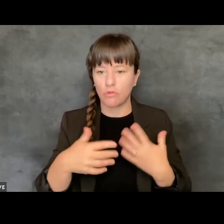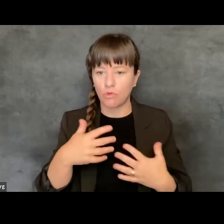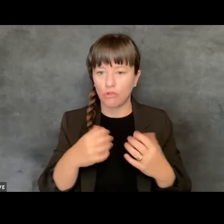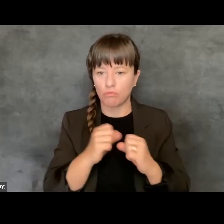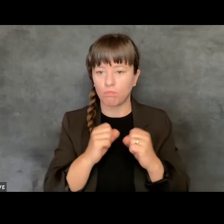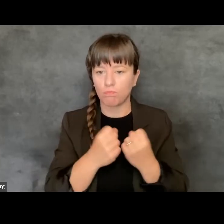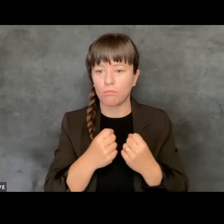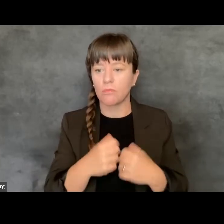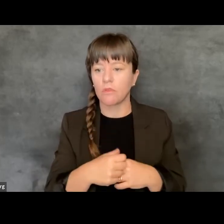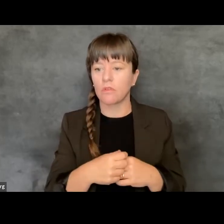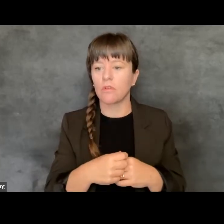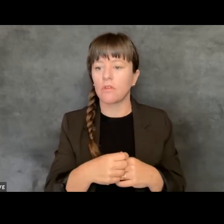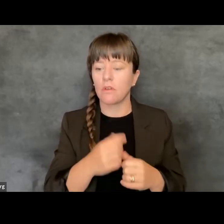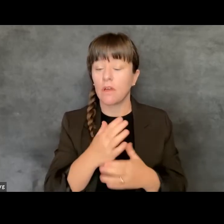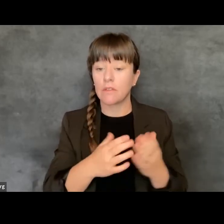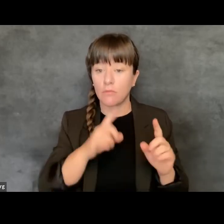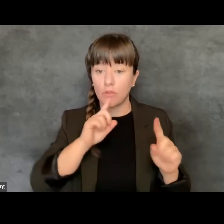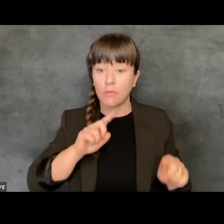Also see some responses